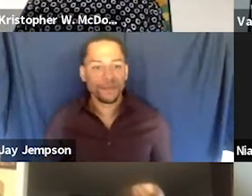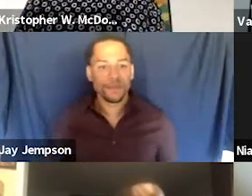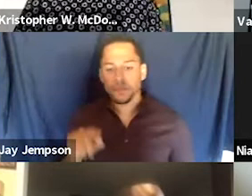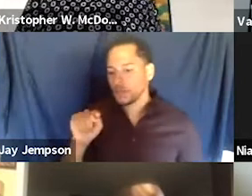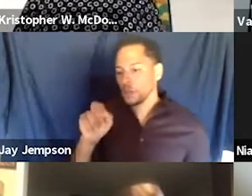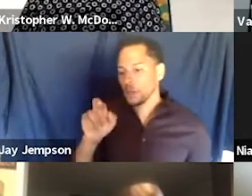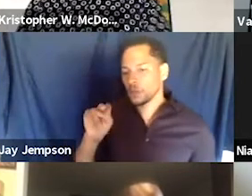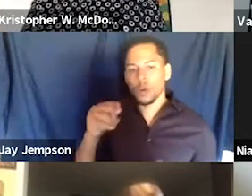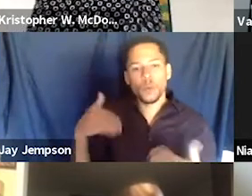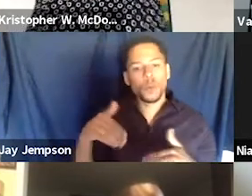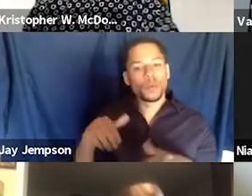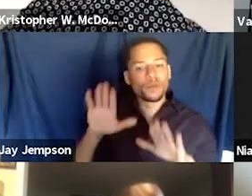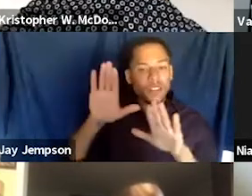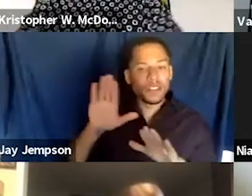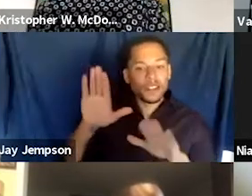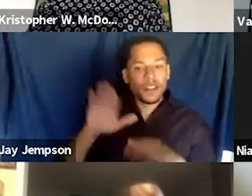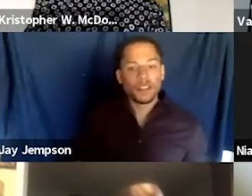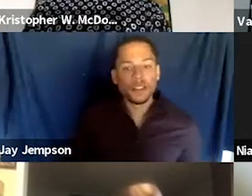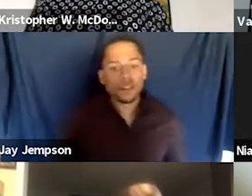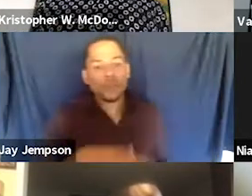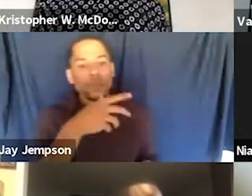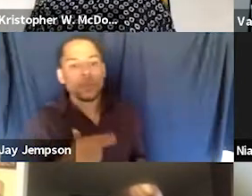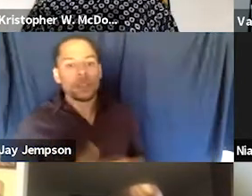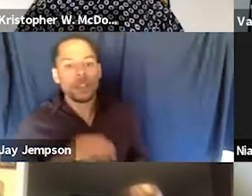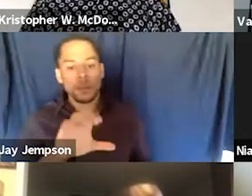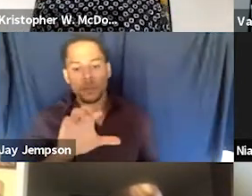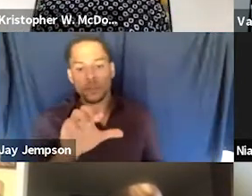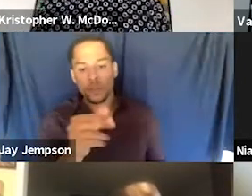Anyone else? Saying hello and thanks.